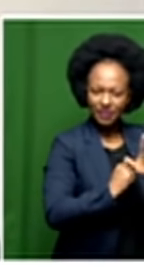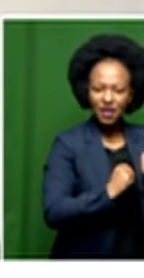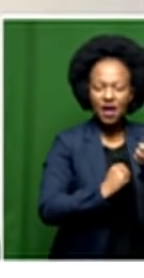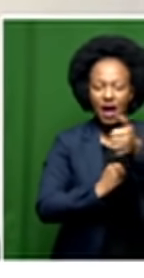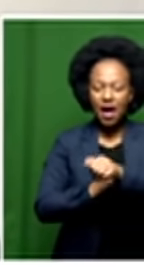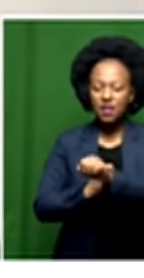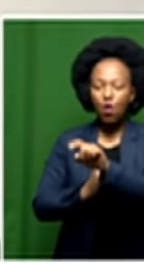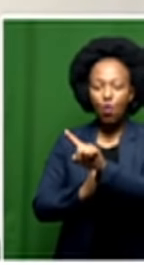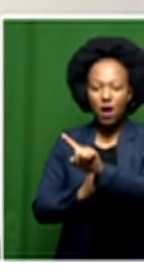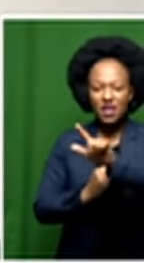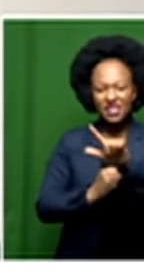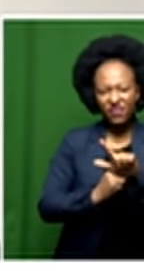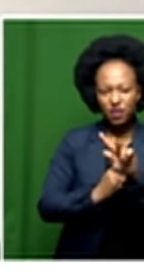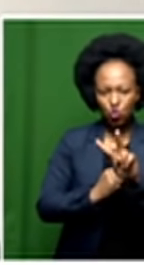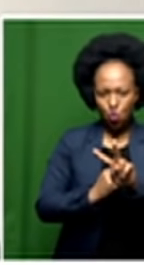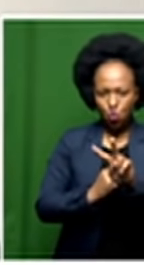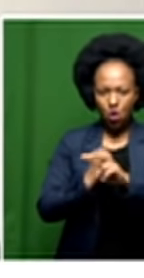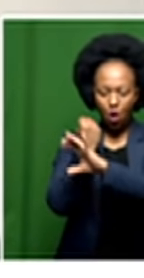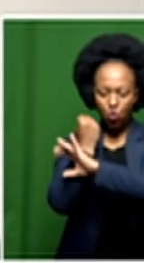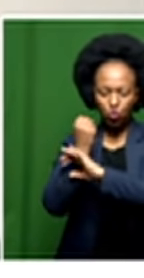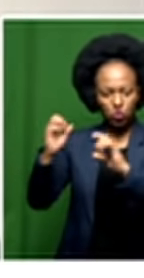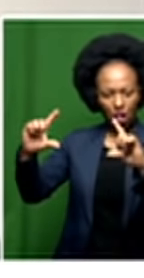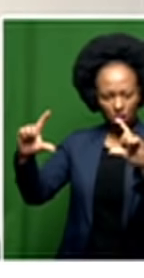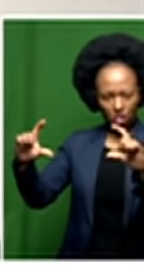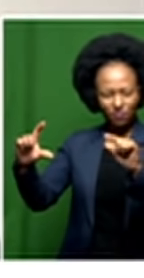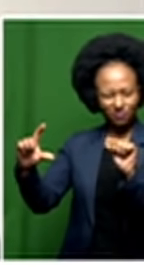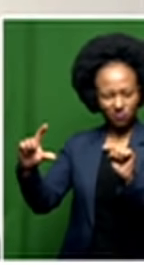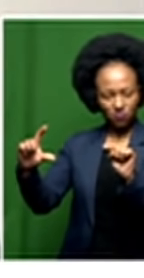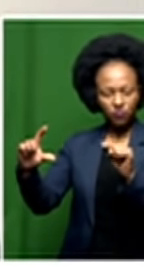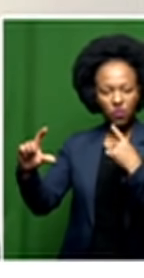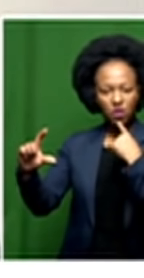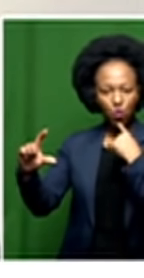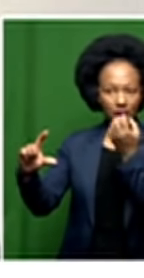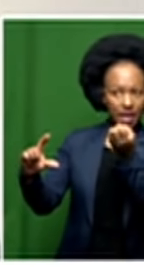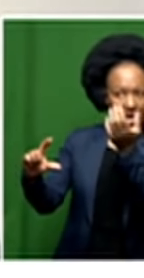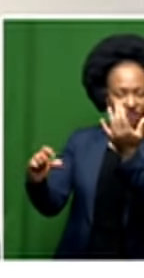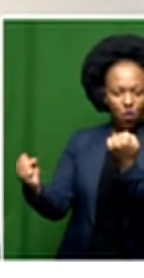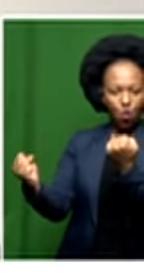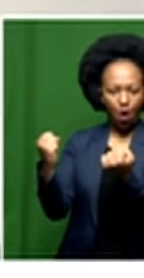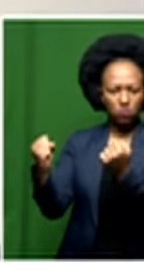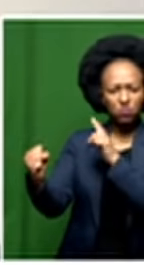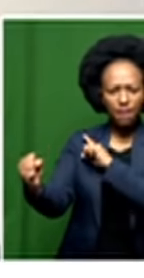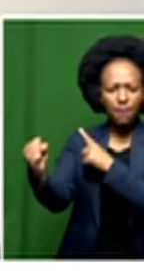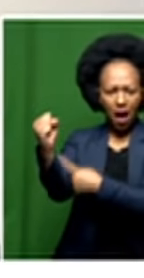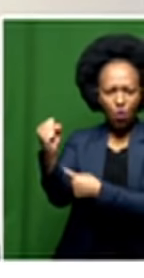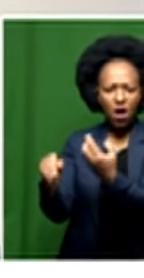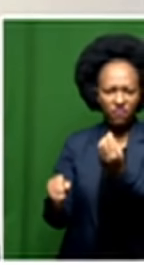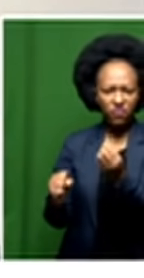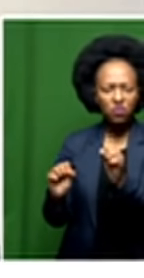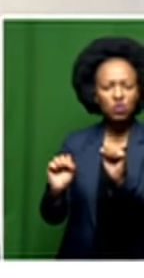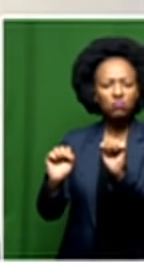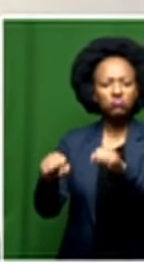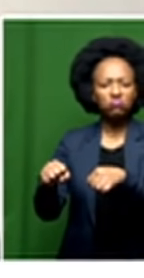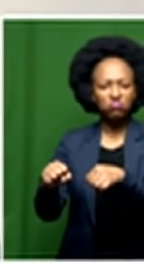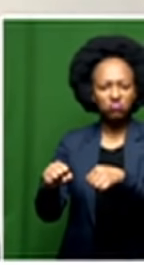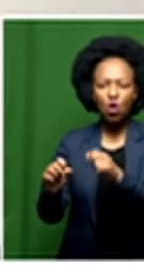Section 172, which gives the courts the vast and extensive powers to grant a just and